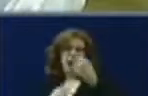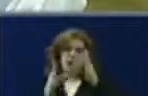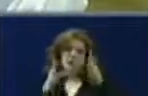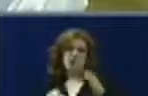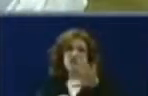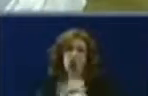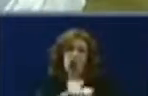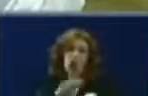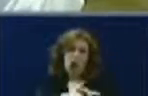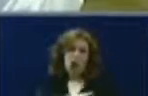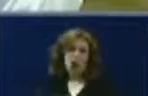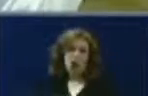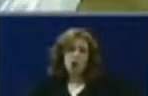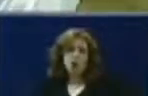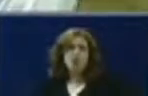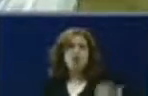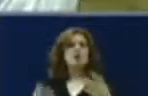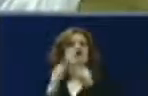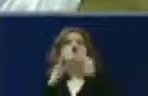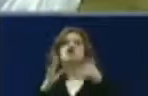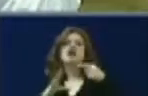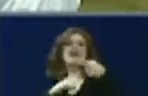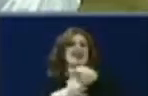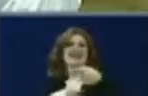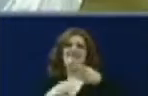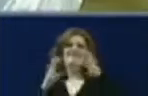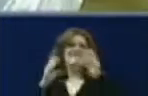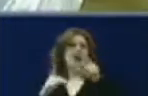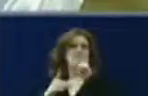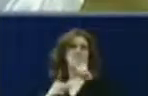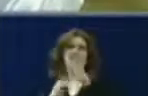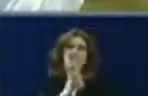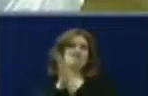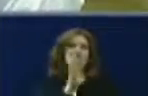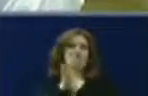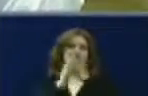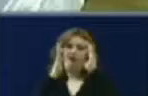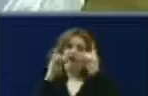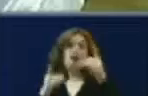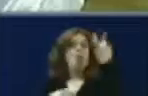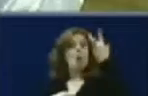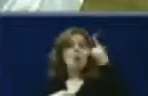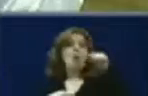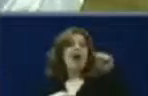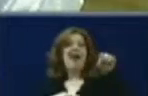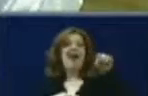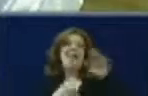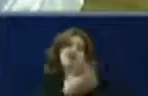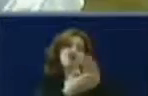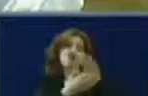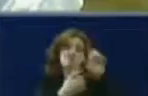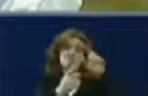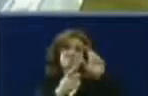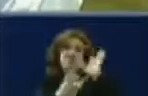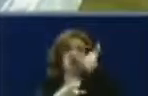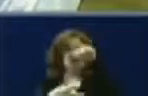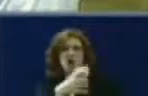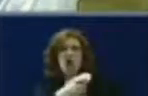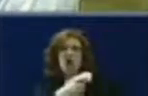Students at Minor Daniels Academy are not served in education, and this is because Minor Daniels Academy is a